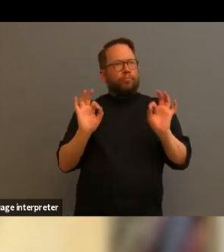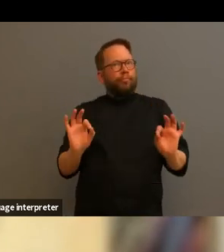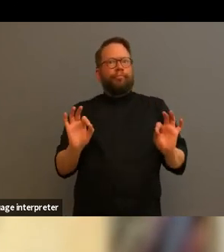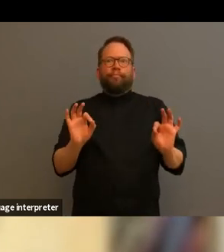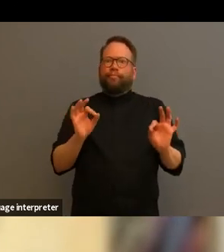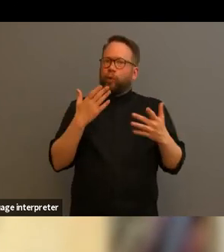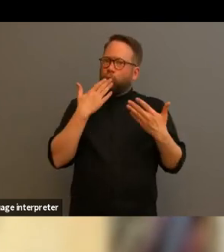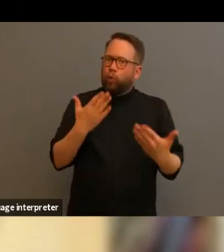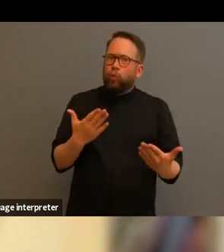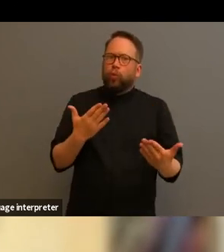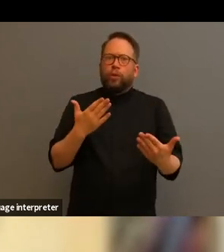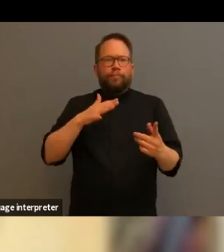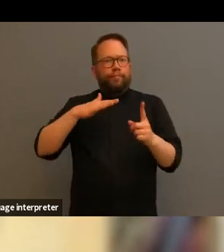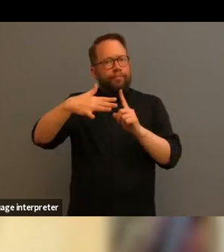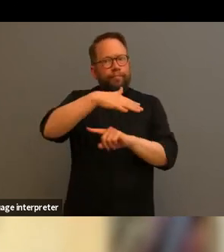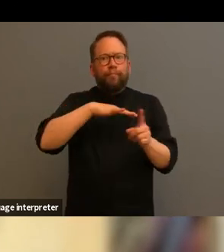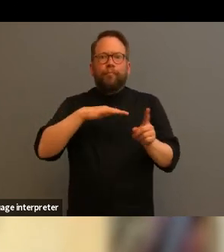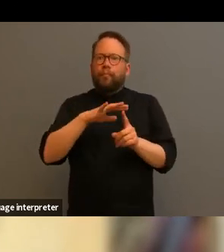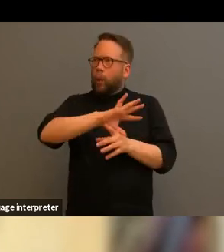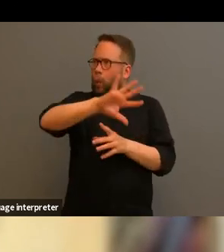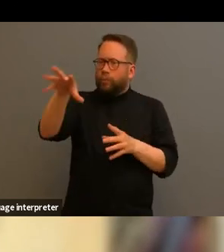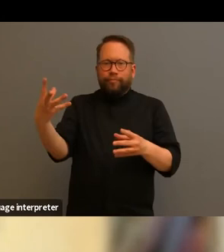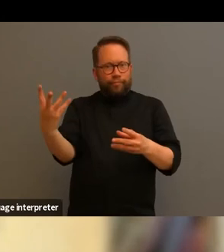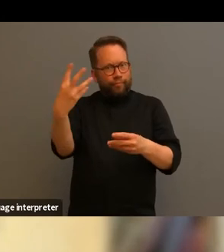social inclusion and social justice.